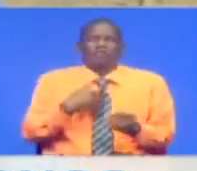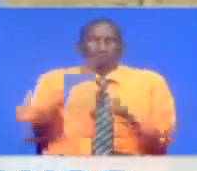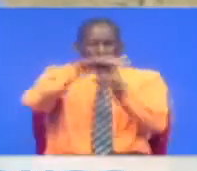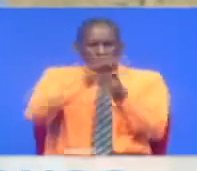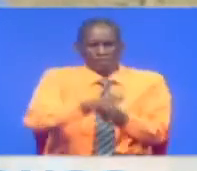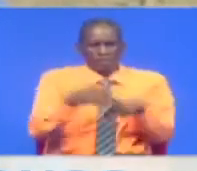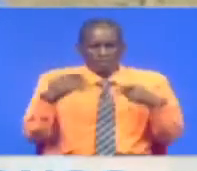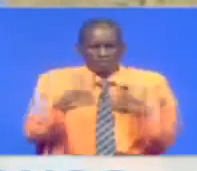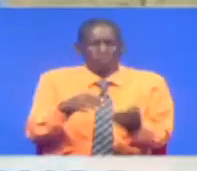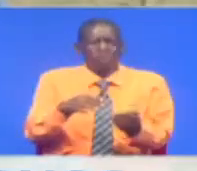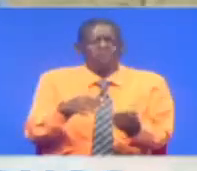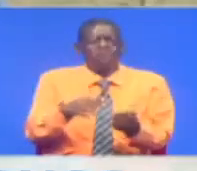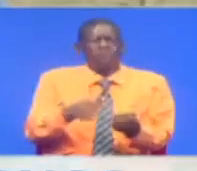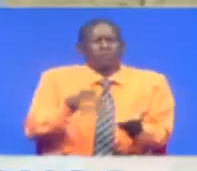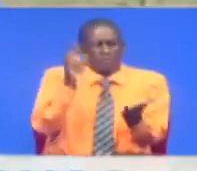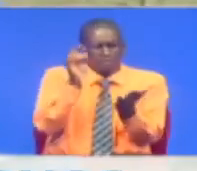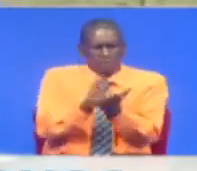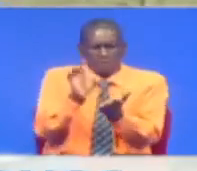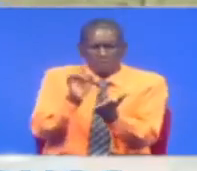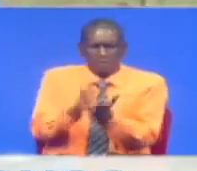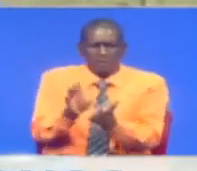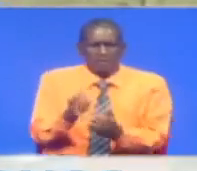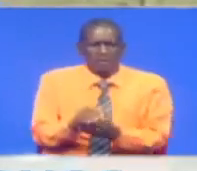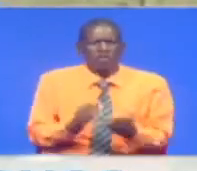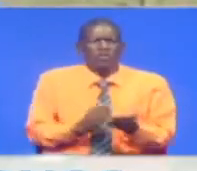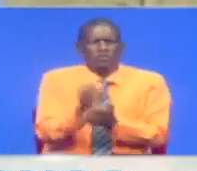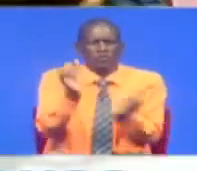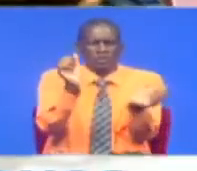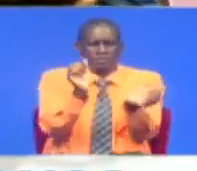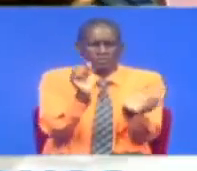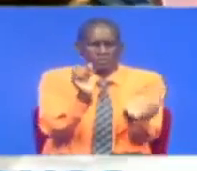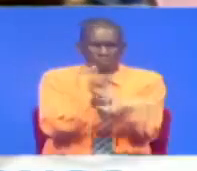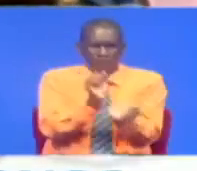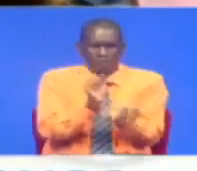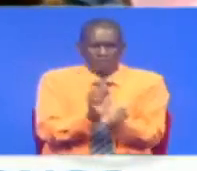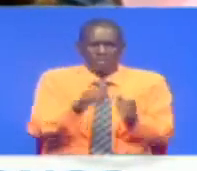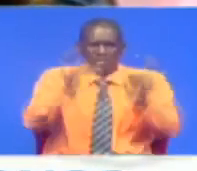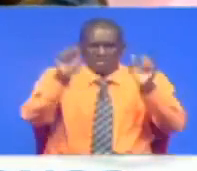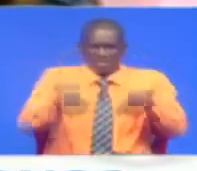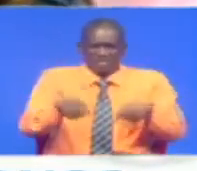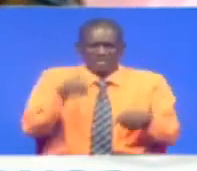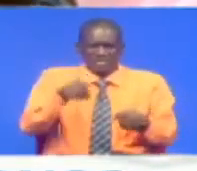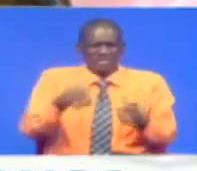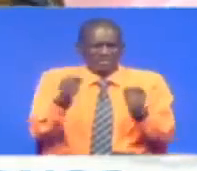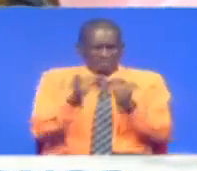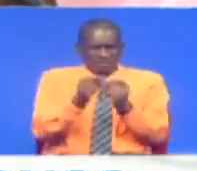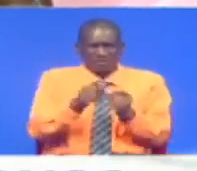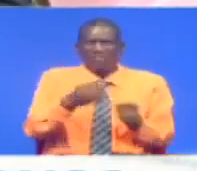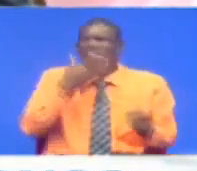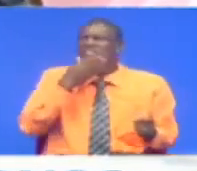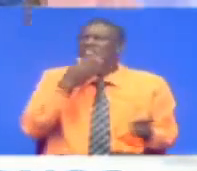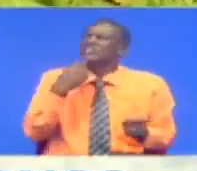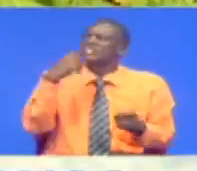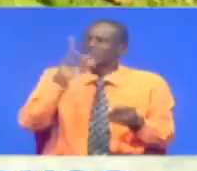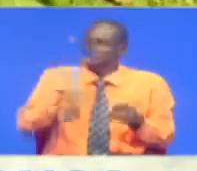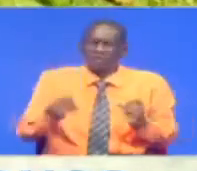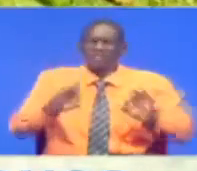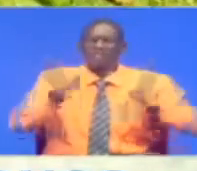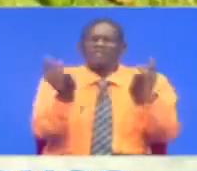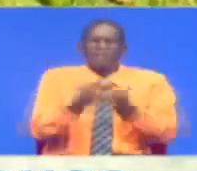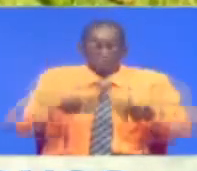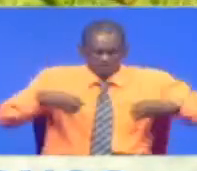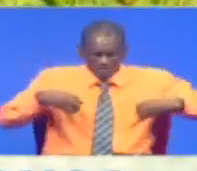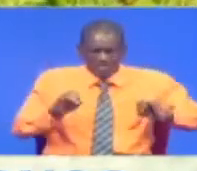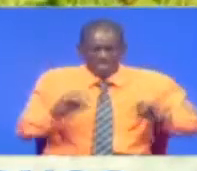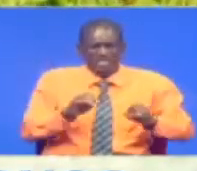what happened through a correct disciplinary process. Though he still hurts, his father says his family has tried to move on